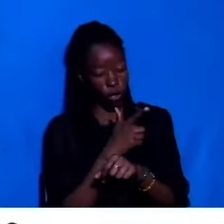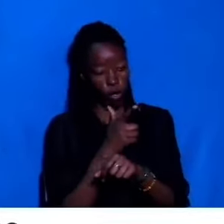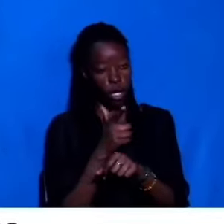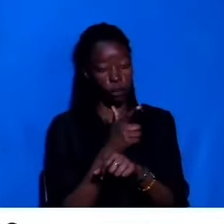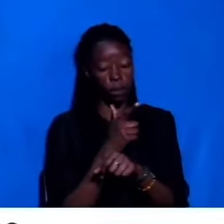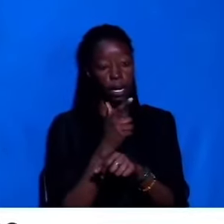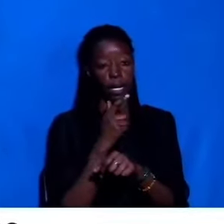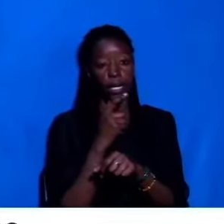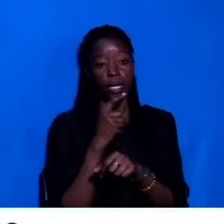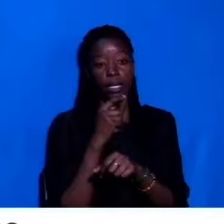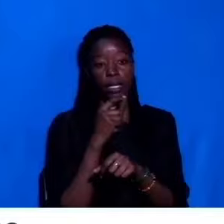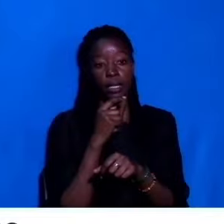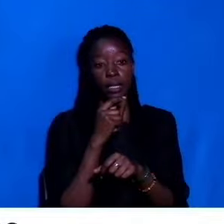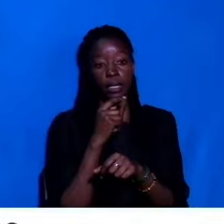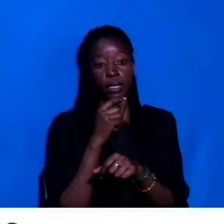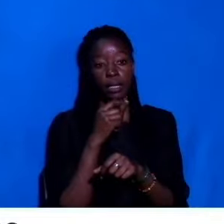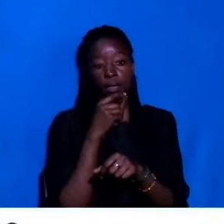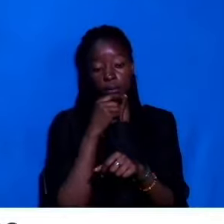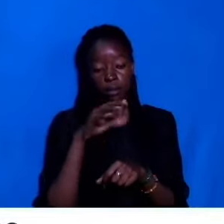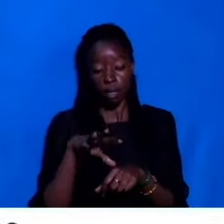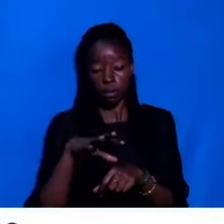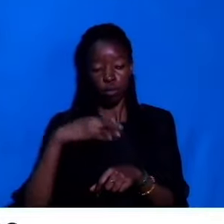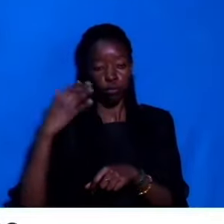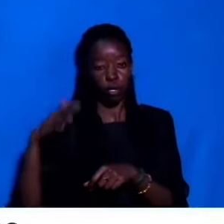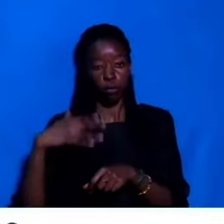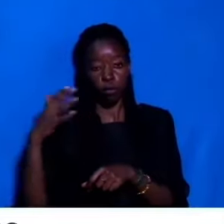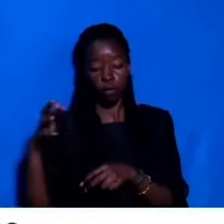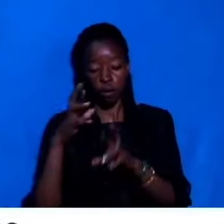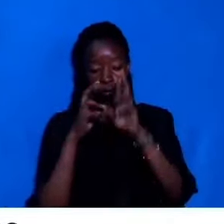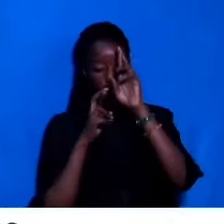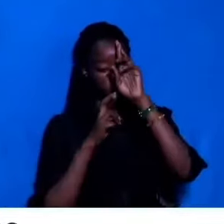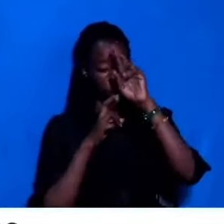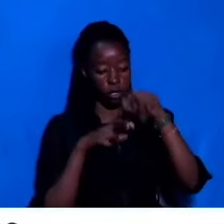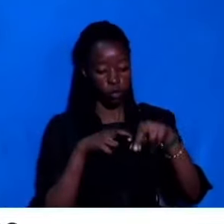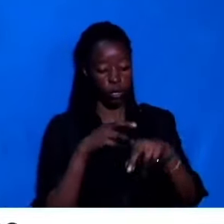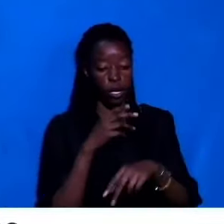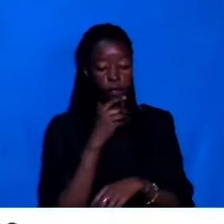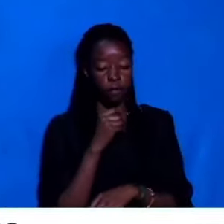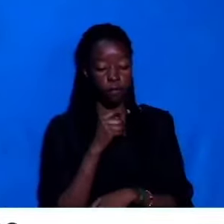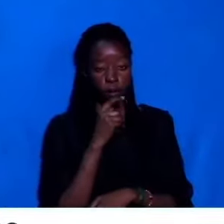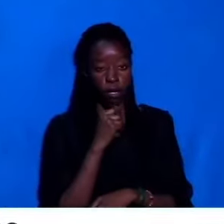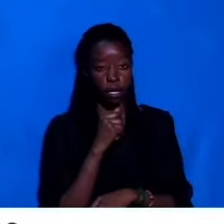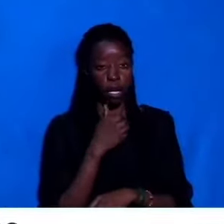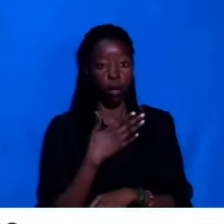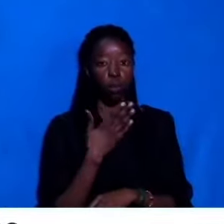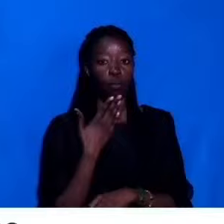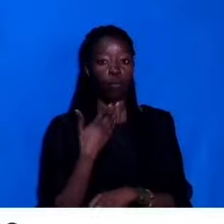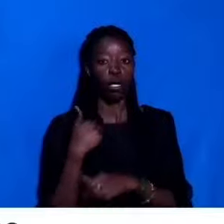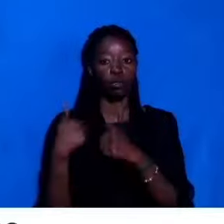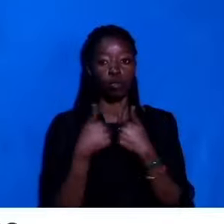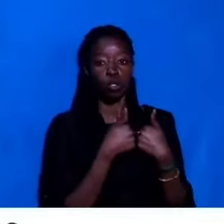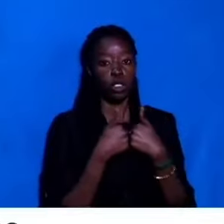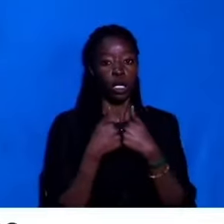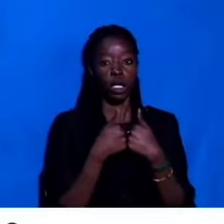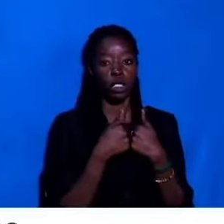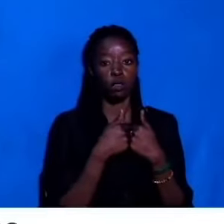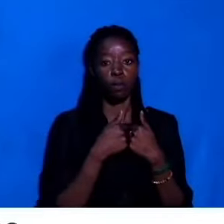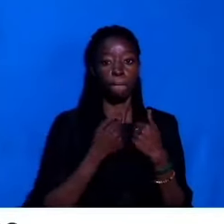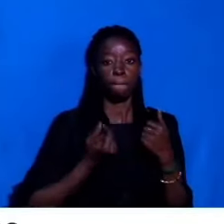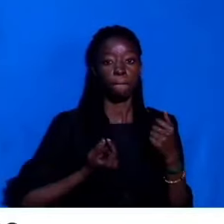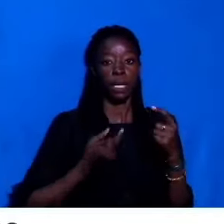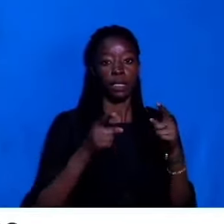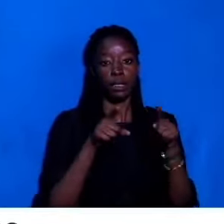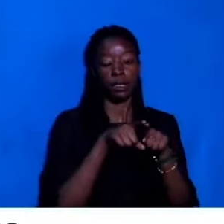forever respect their father. Don't you think so? I want to challenge my sisters to try that at home, and you can be sure it will